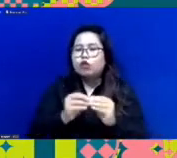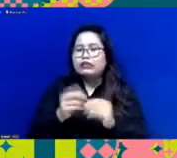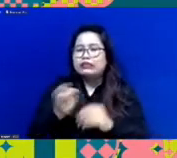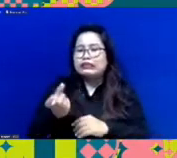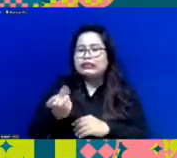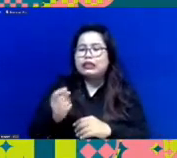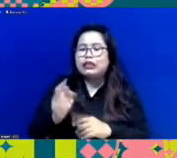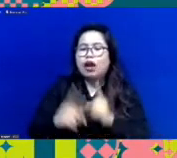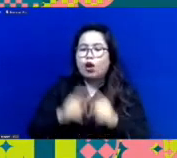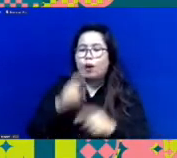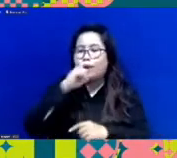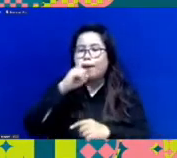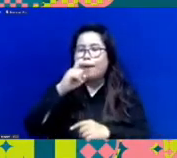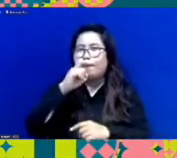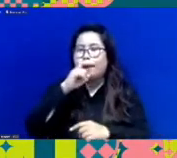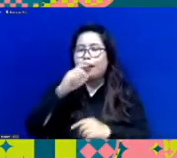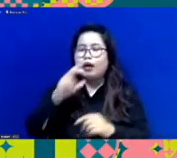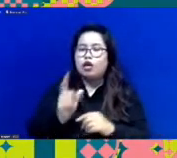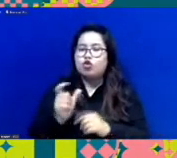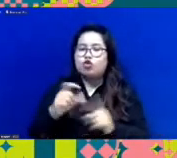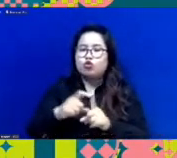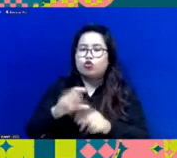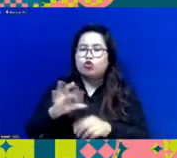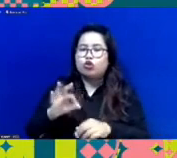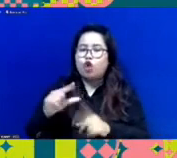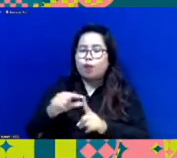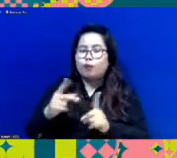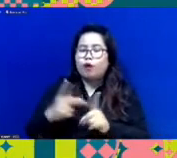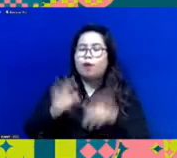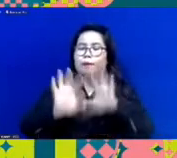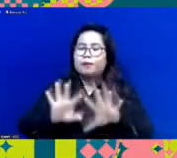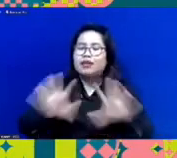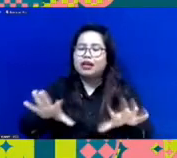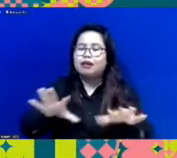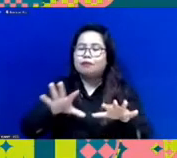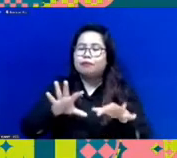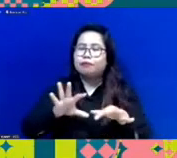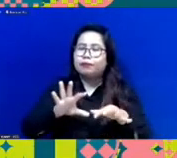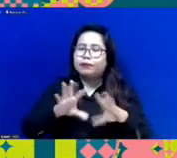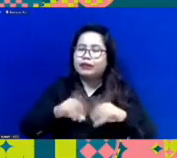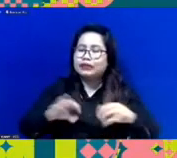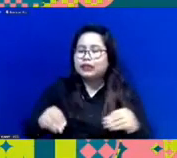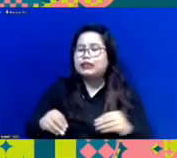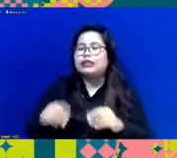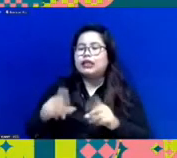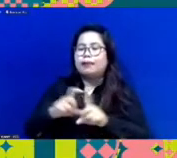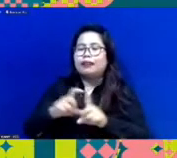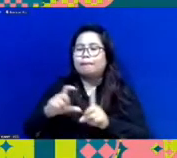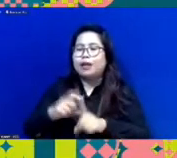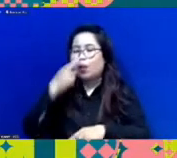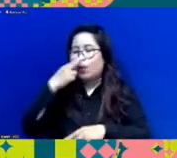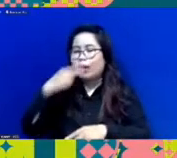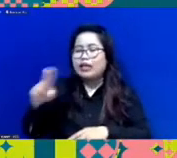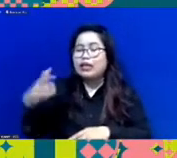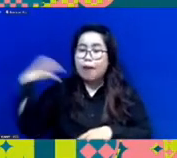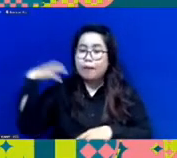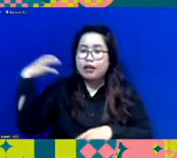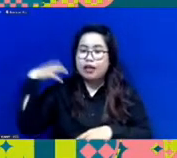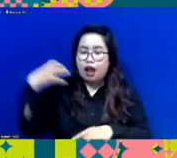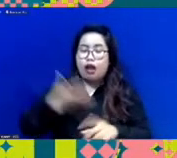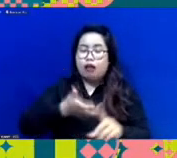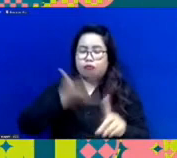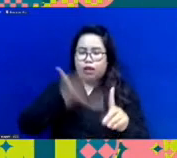has worked a lot with the State Department in the US and is zooming in from the US. And I think he's been there since 4 a.m. It's now maybe 5:30 a.m. for